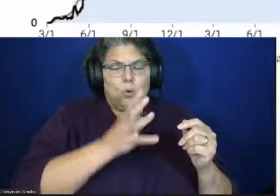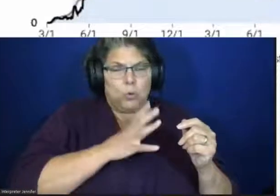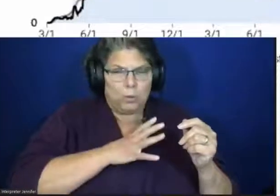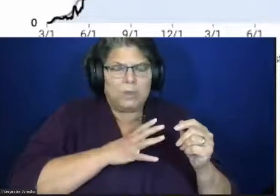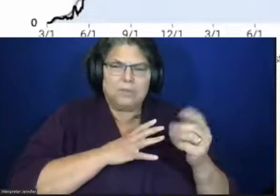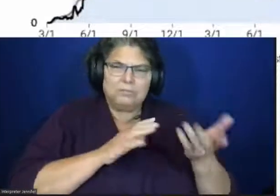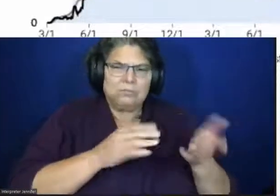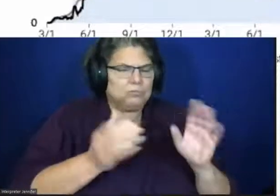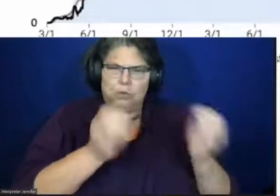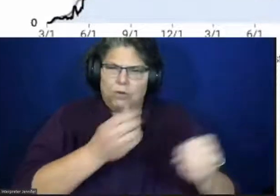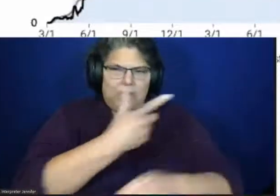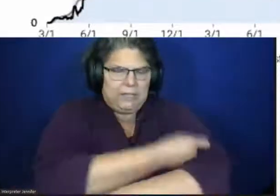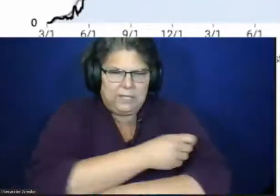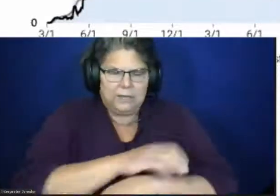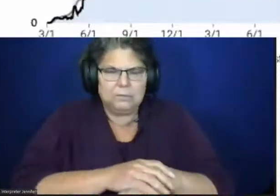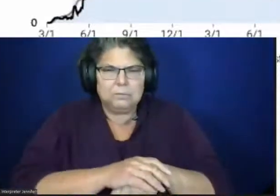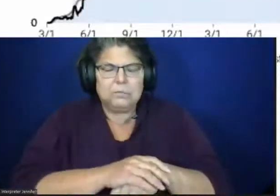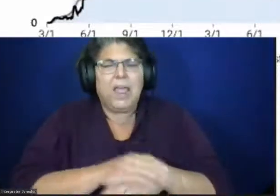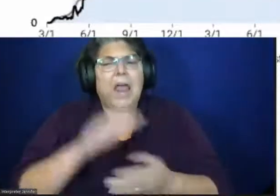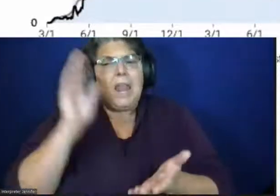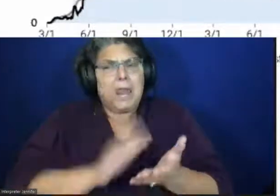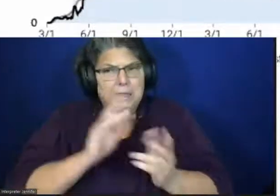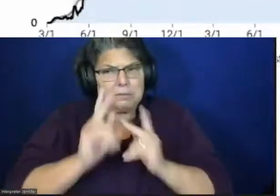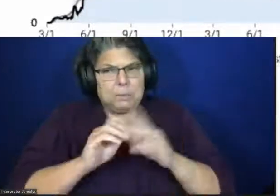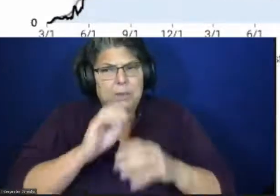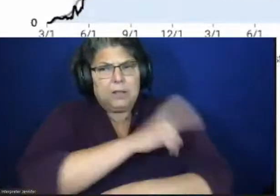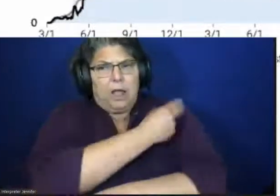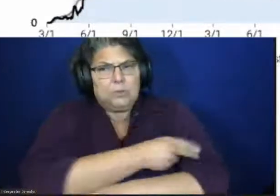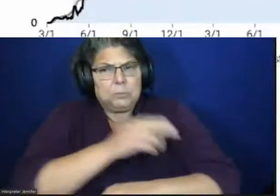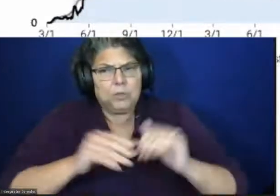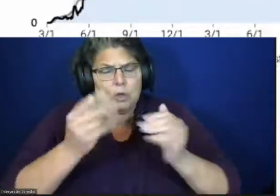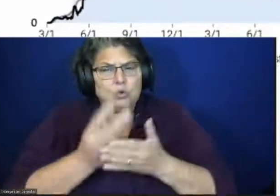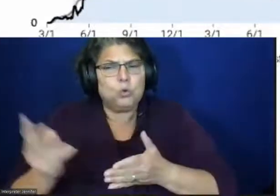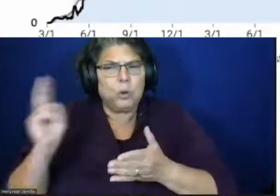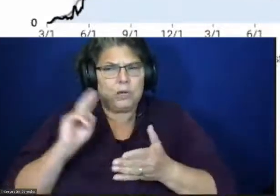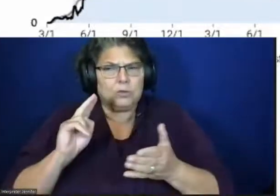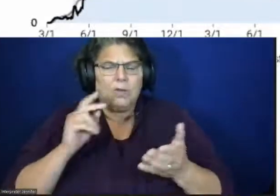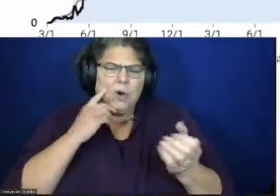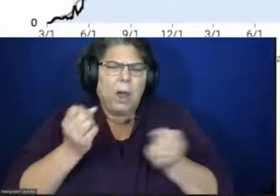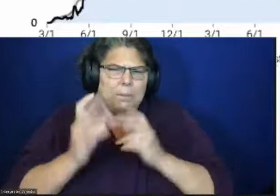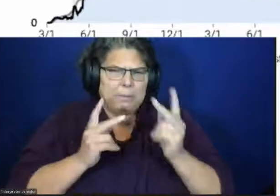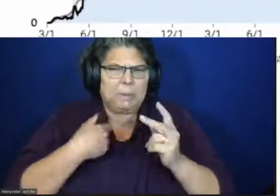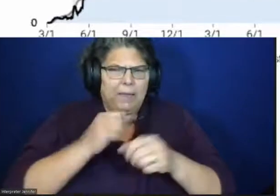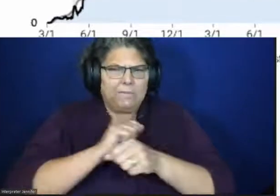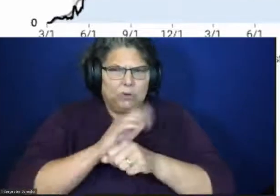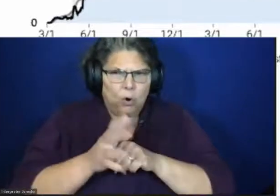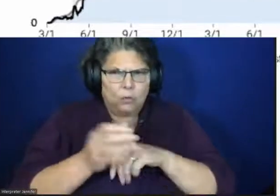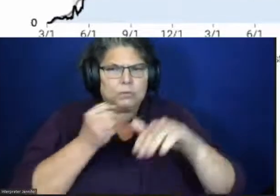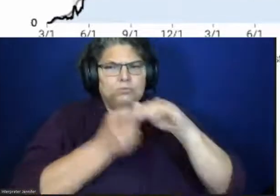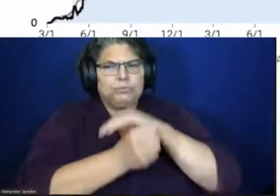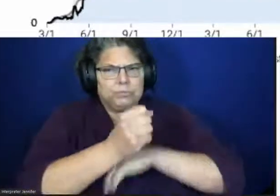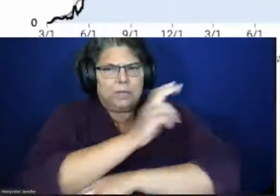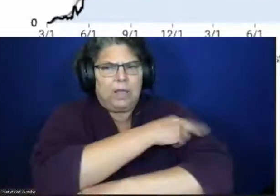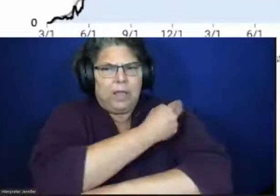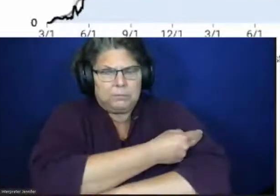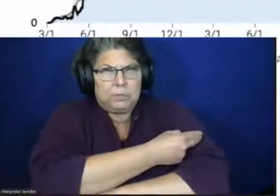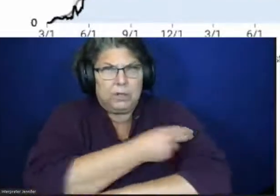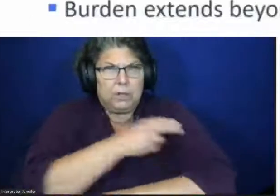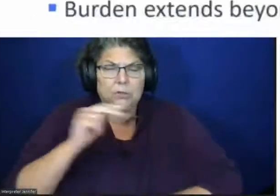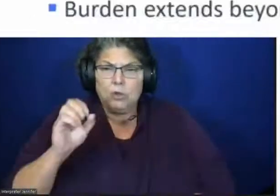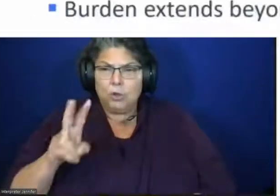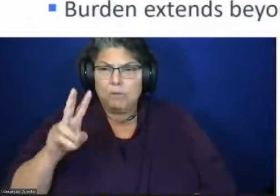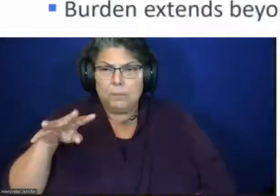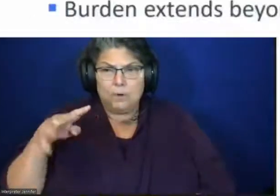than 2 weeks ago from the point of view of COVID hospitalizations. As of November 4th, we